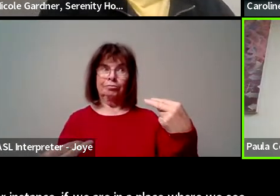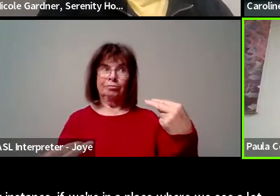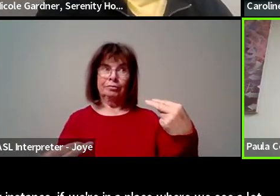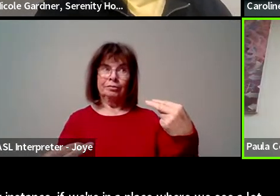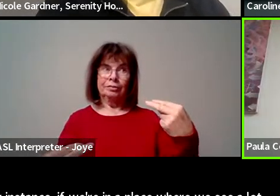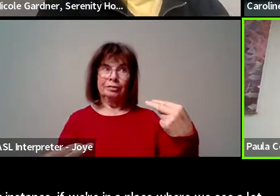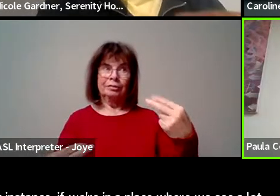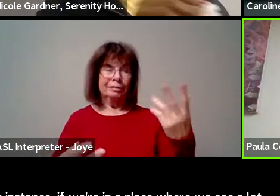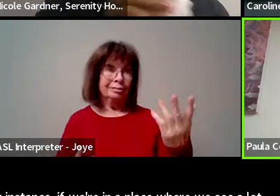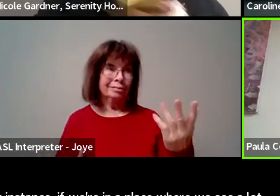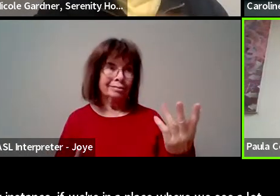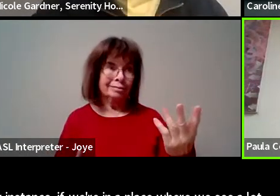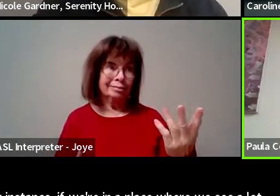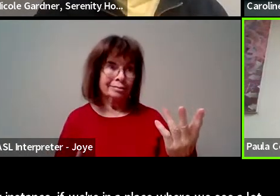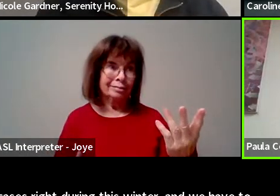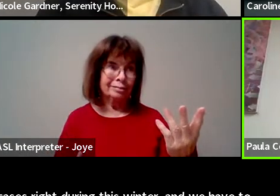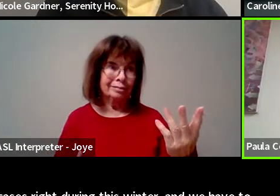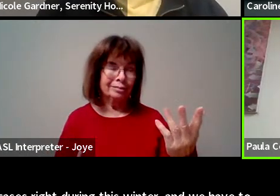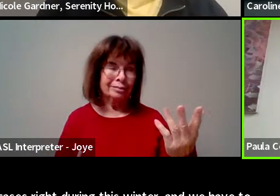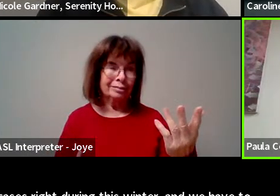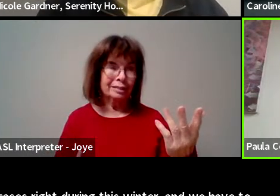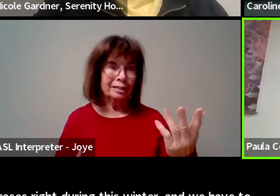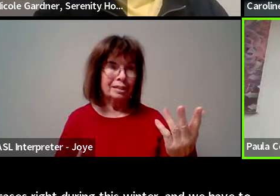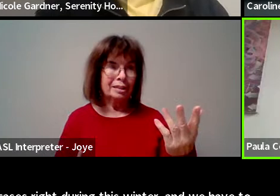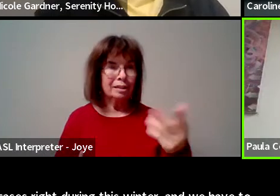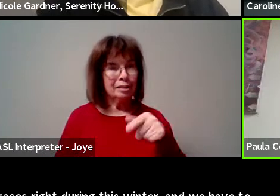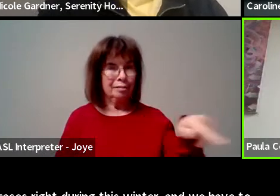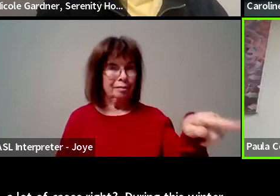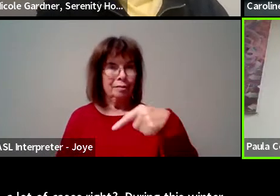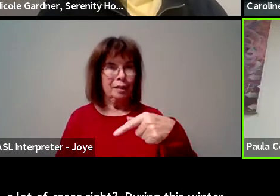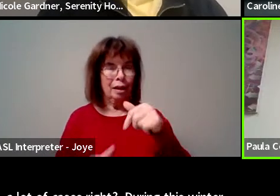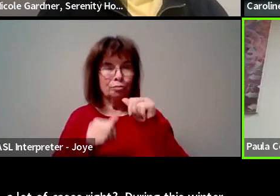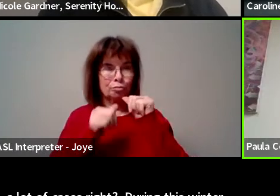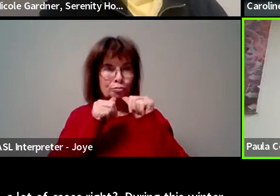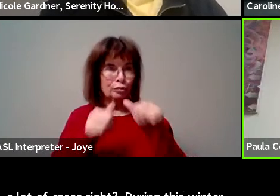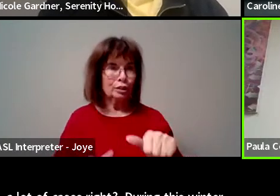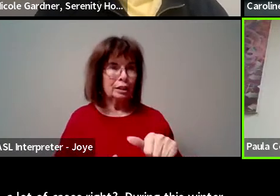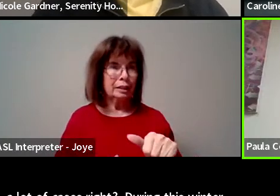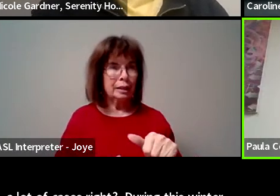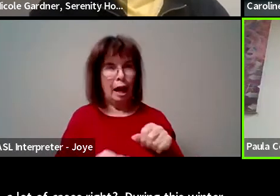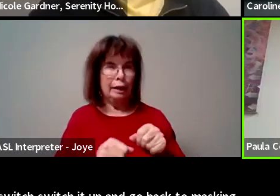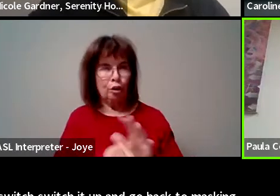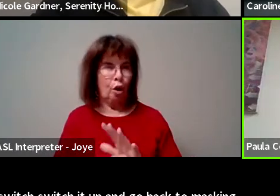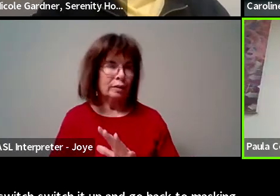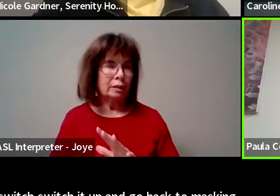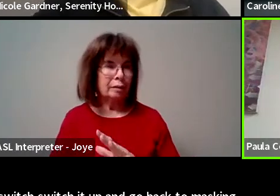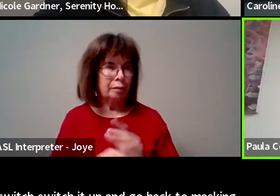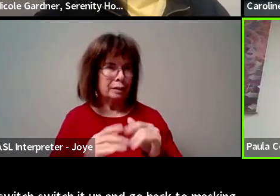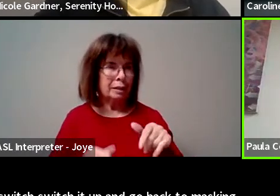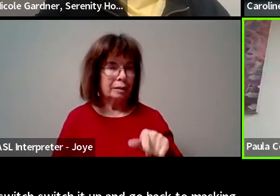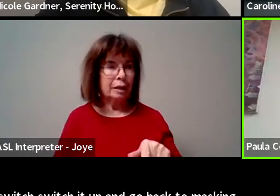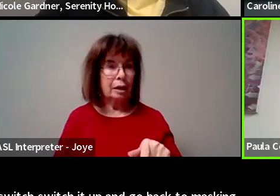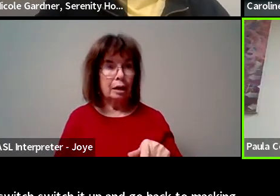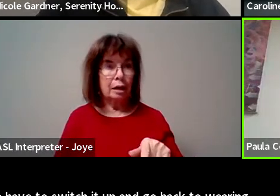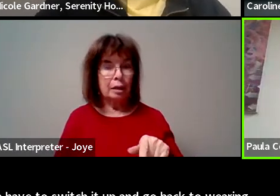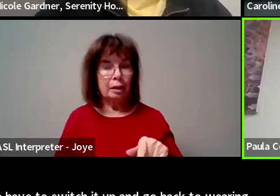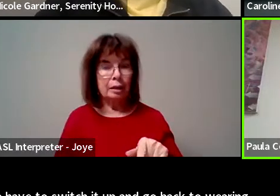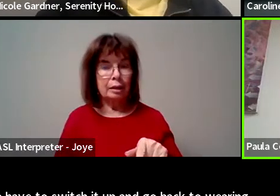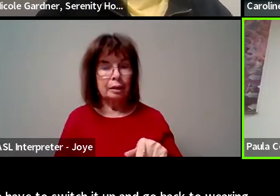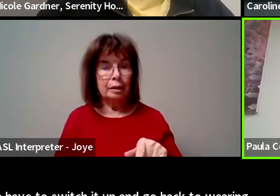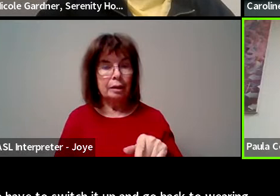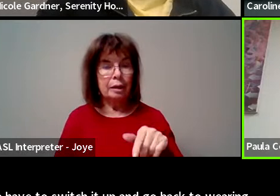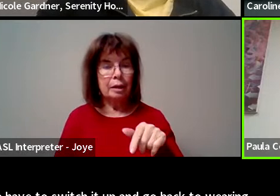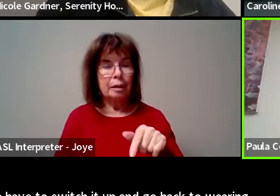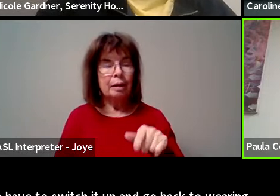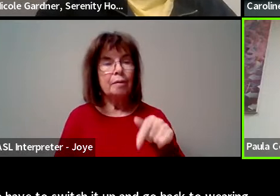the ones that are denying the COVID and all that, and they take and watch, like